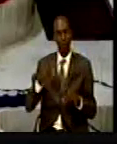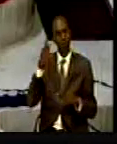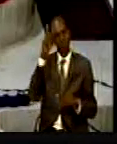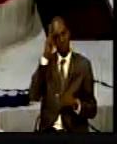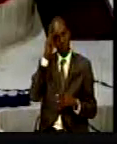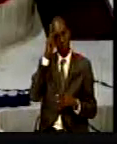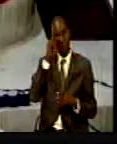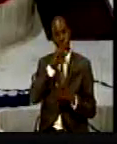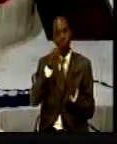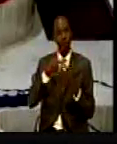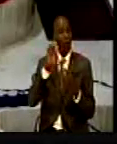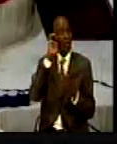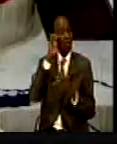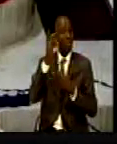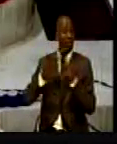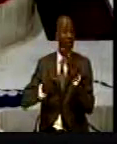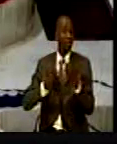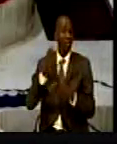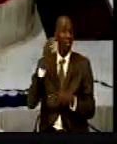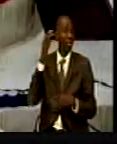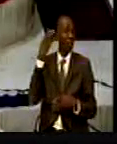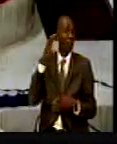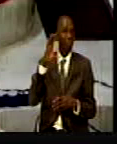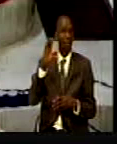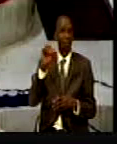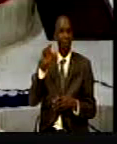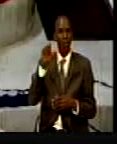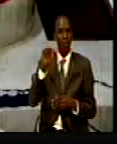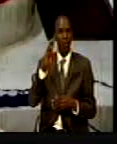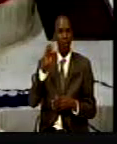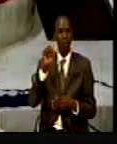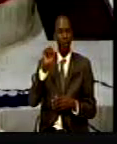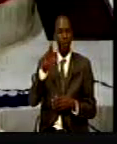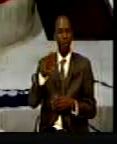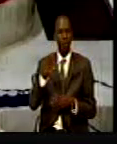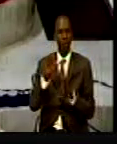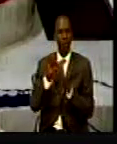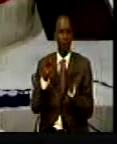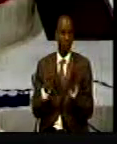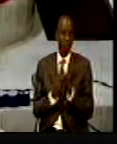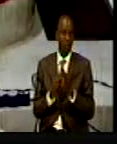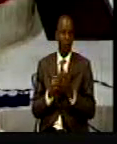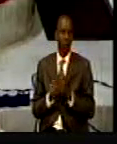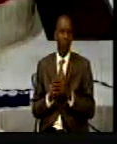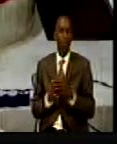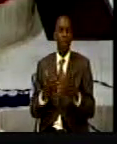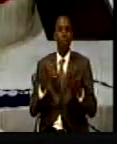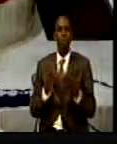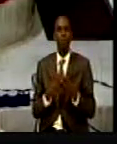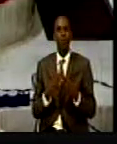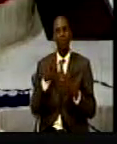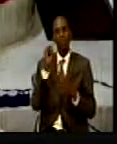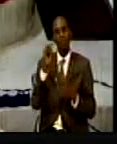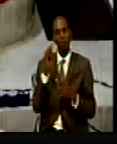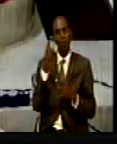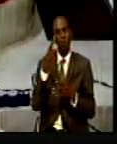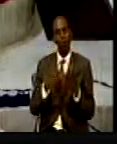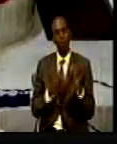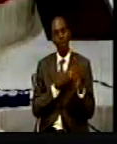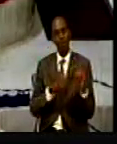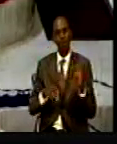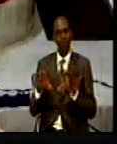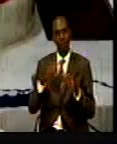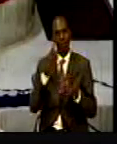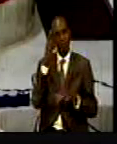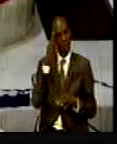Calabar State. So I want to testify what he did for me. He healed me